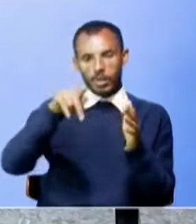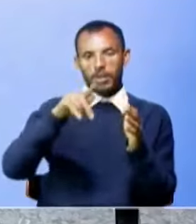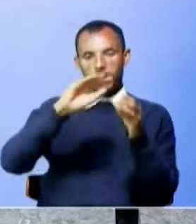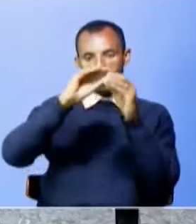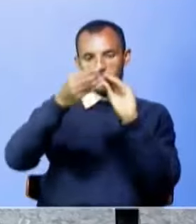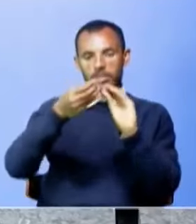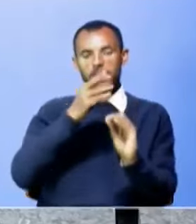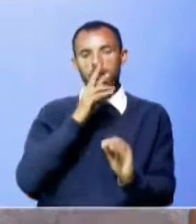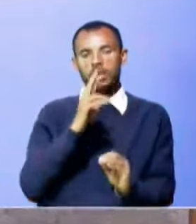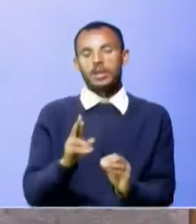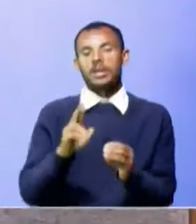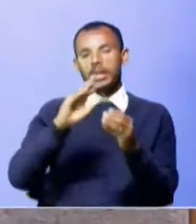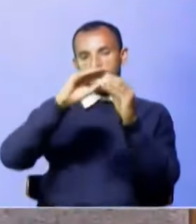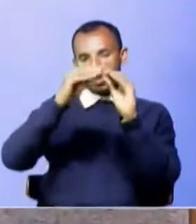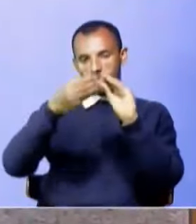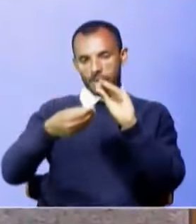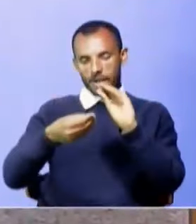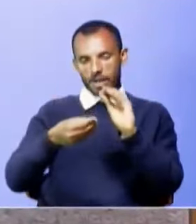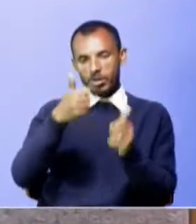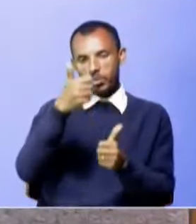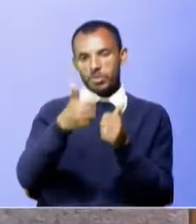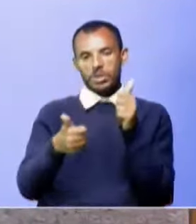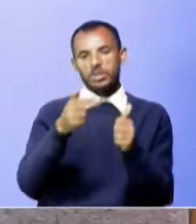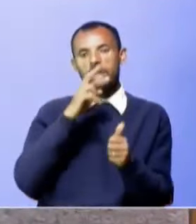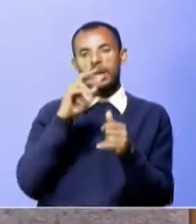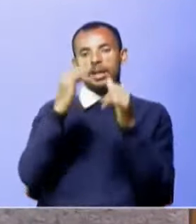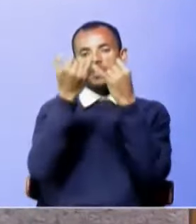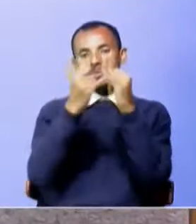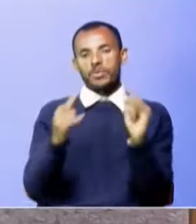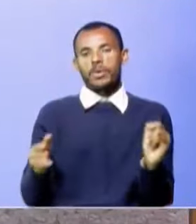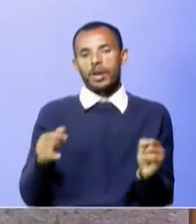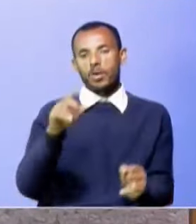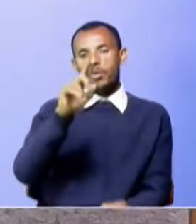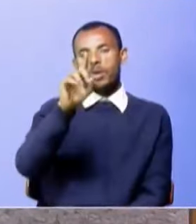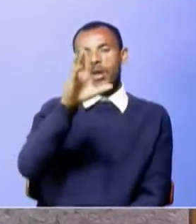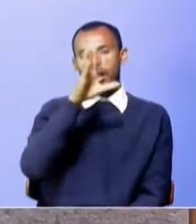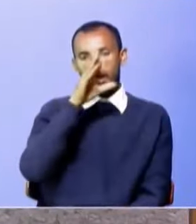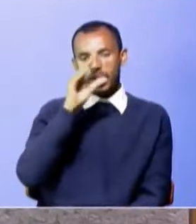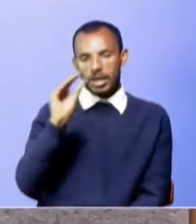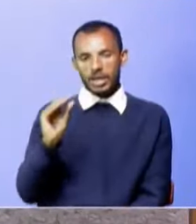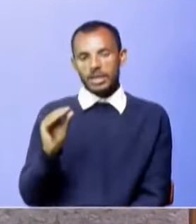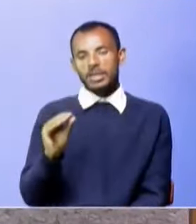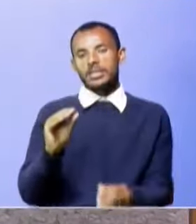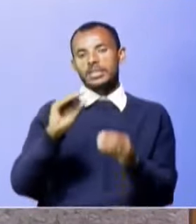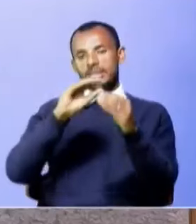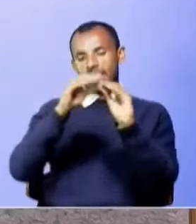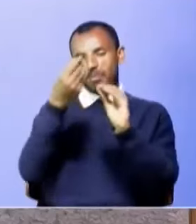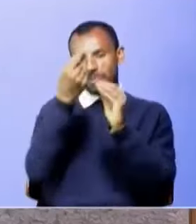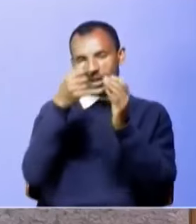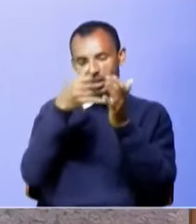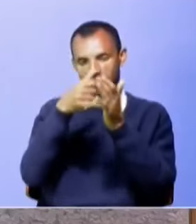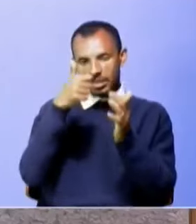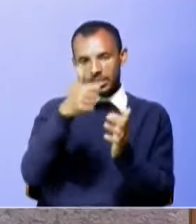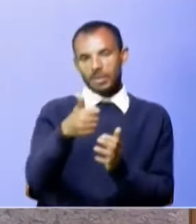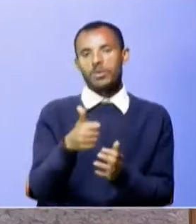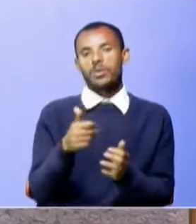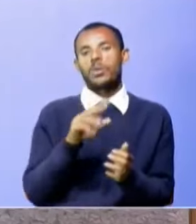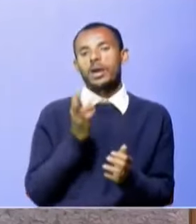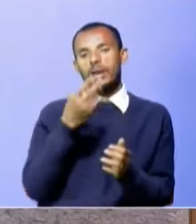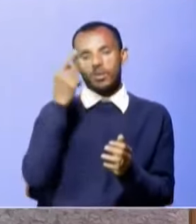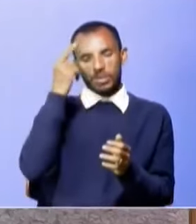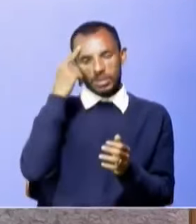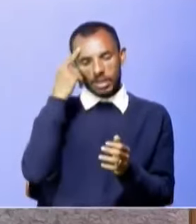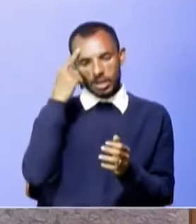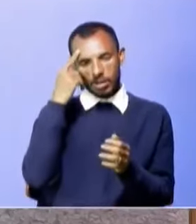numbers are numbers which are divisible by 1 and the number itself. Okay, we are considering